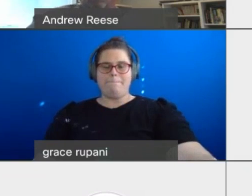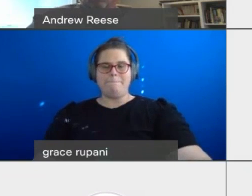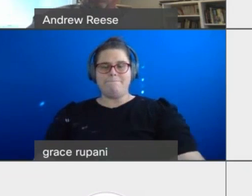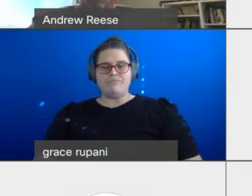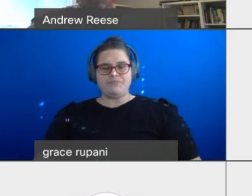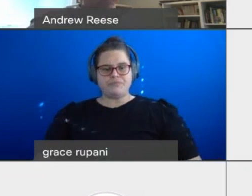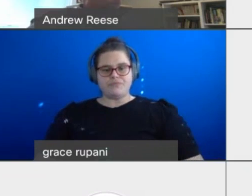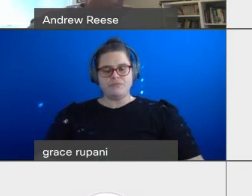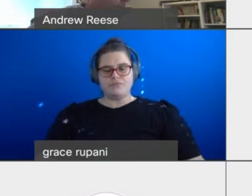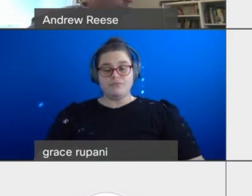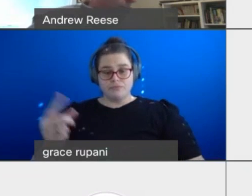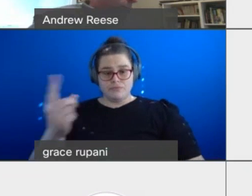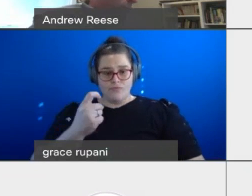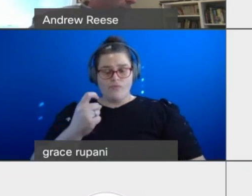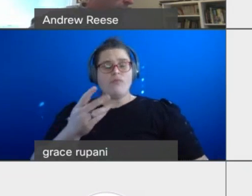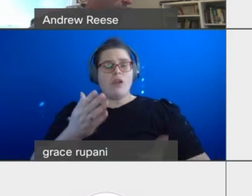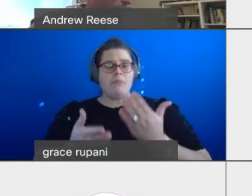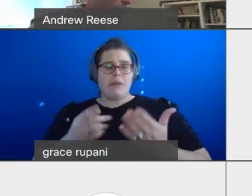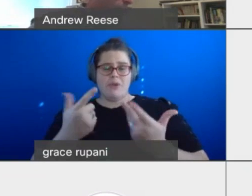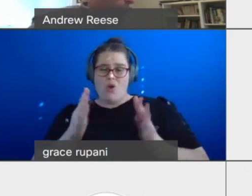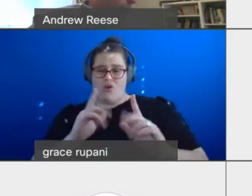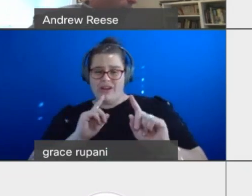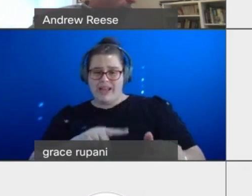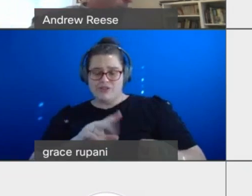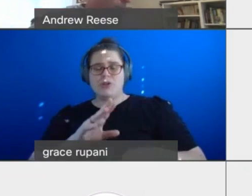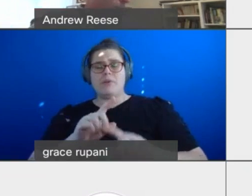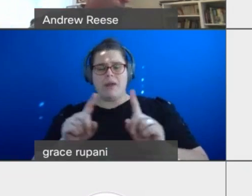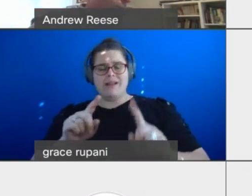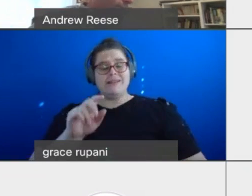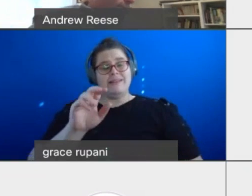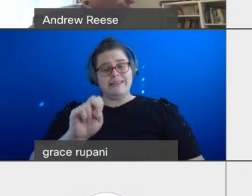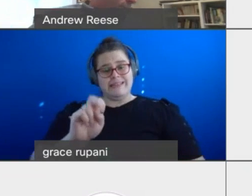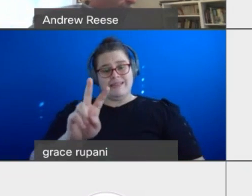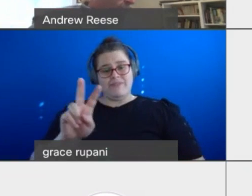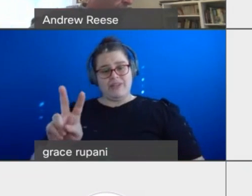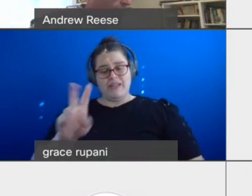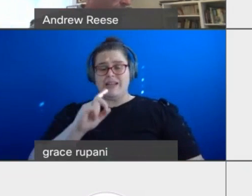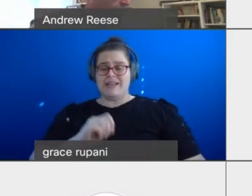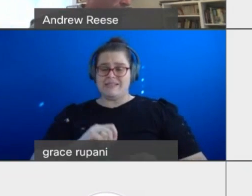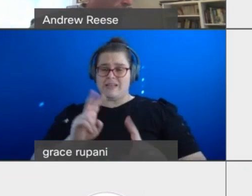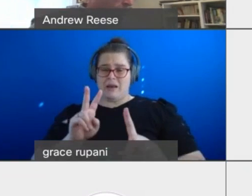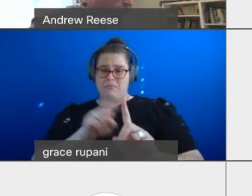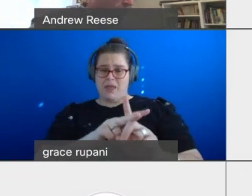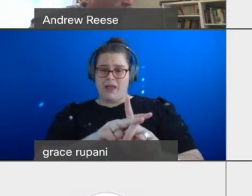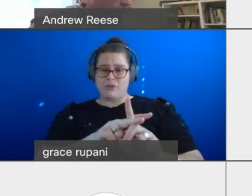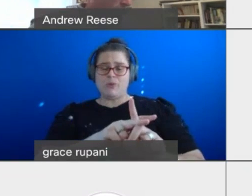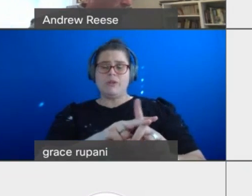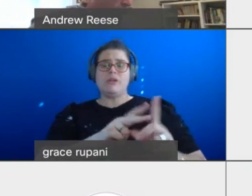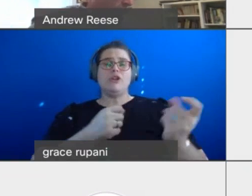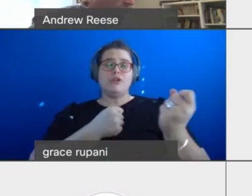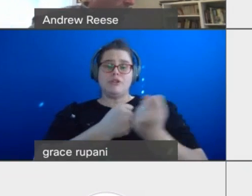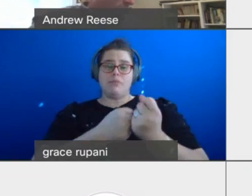Question is, you may have already answered this, but does EVV apply to providers of supported living